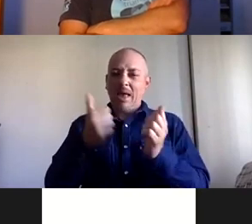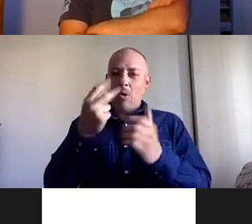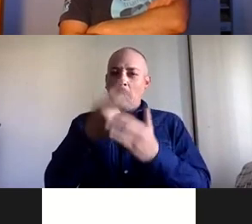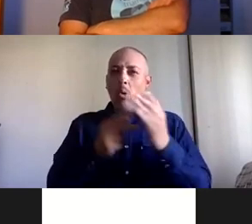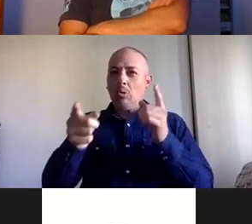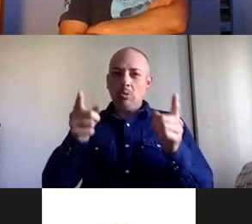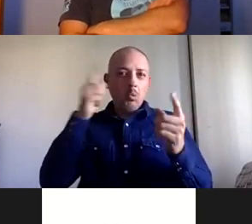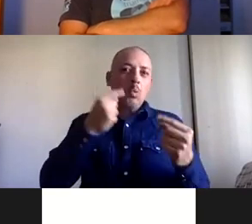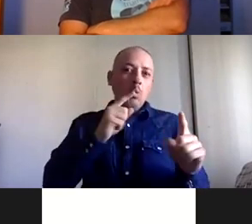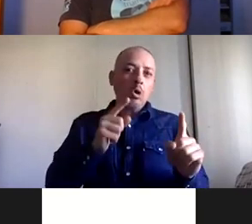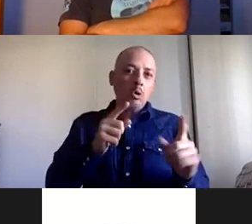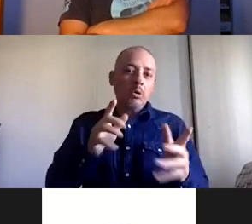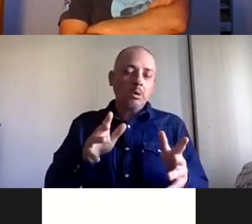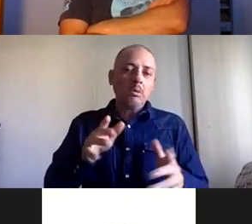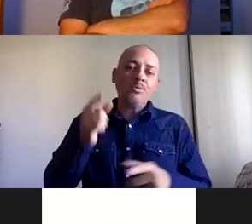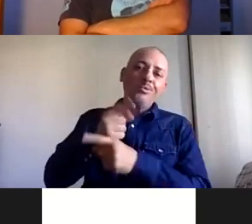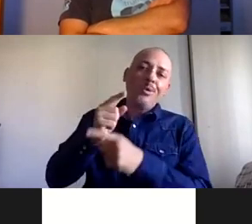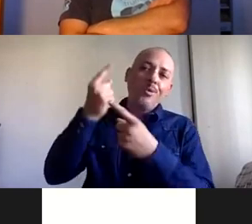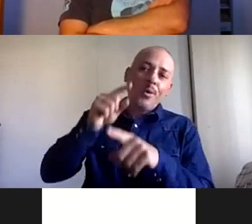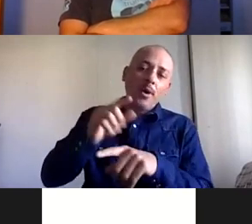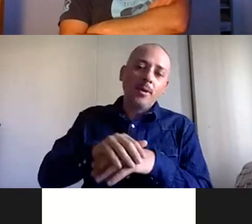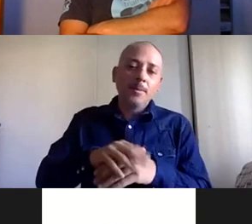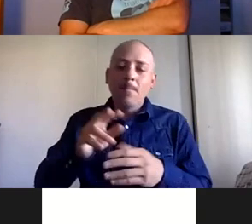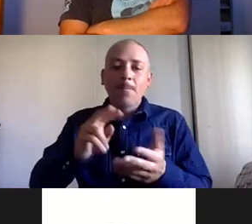work. yeah. Basically,